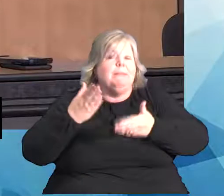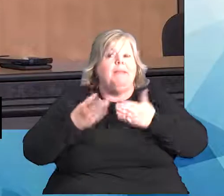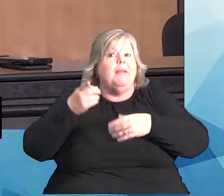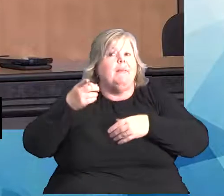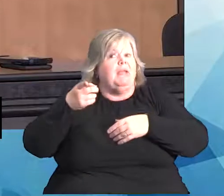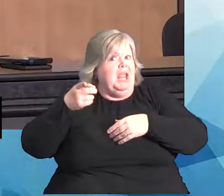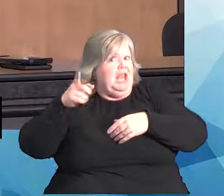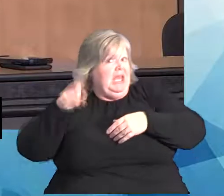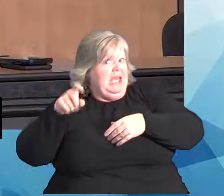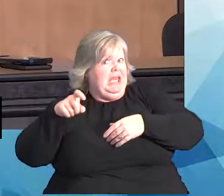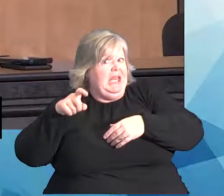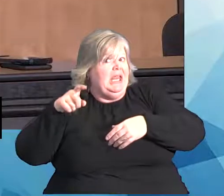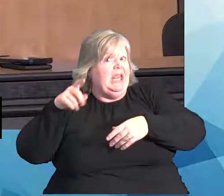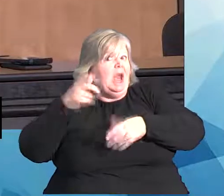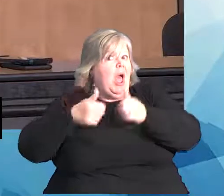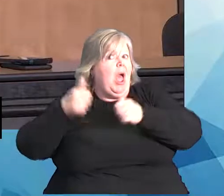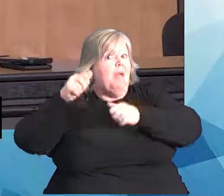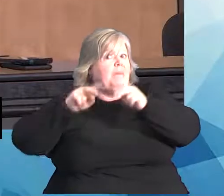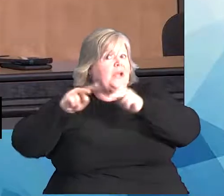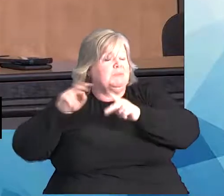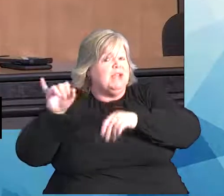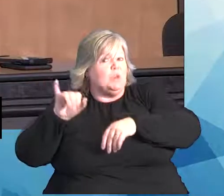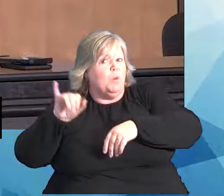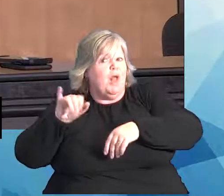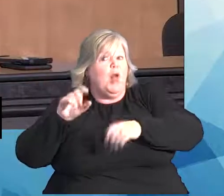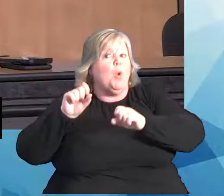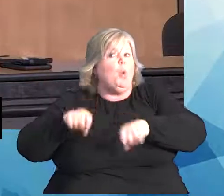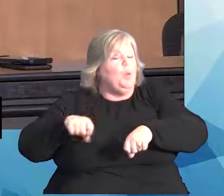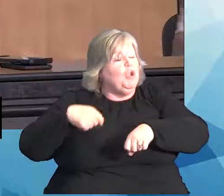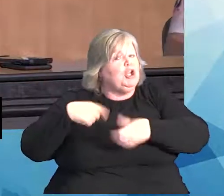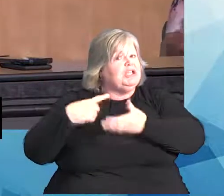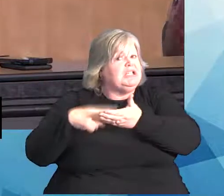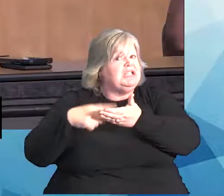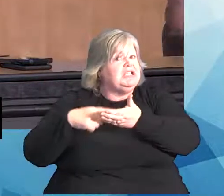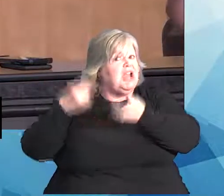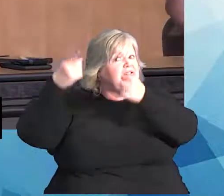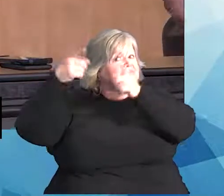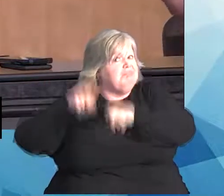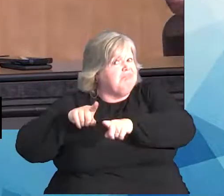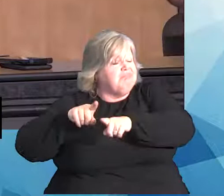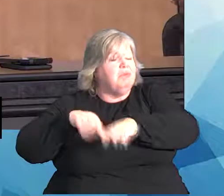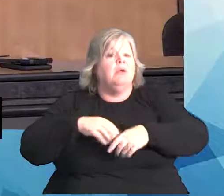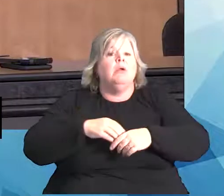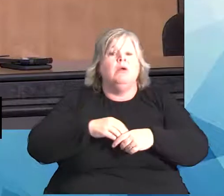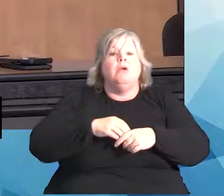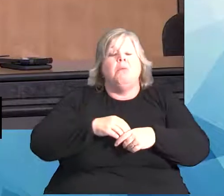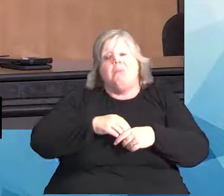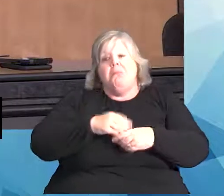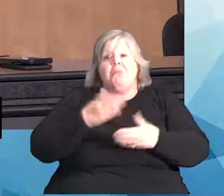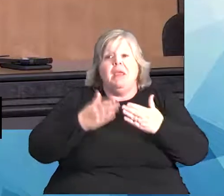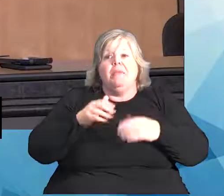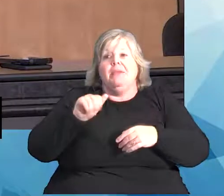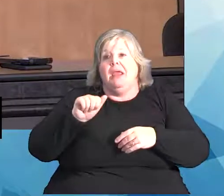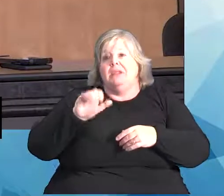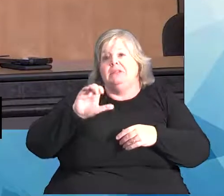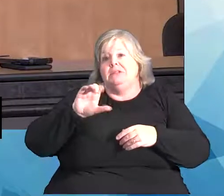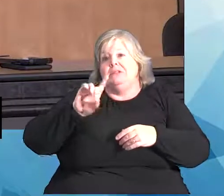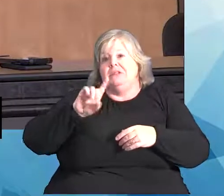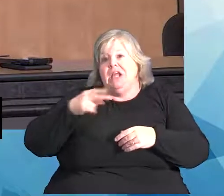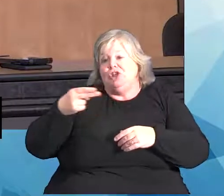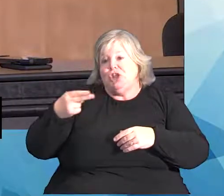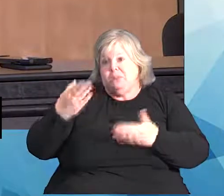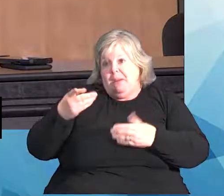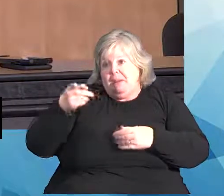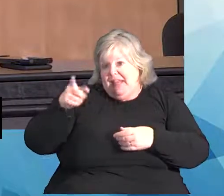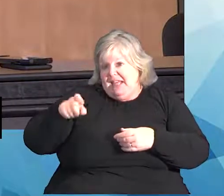ombudsman as well, and we could discuss a cost-sharing agreement. So for example, we could consider ACDHH. They may